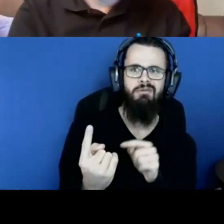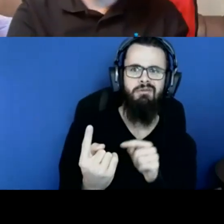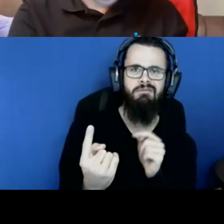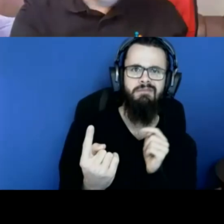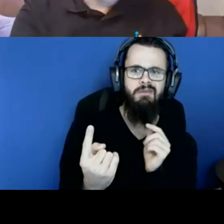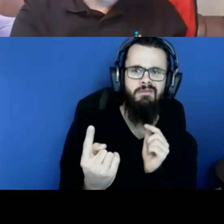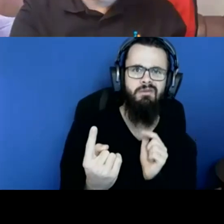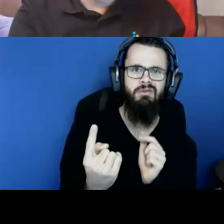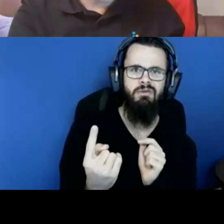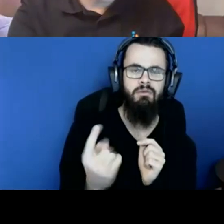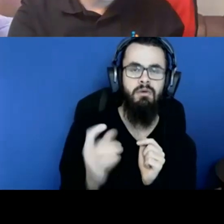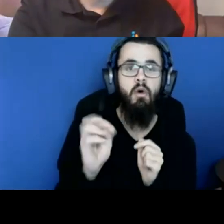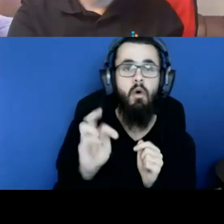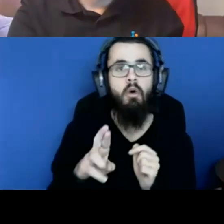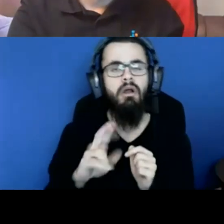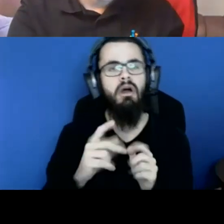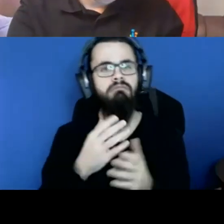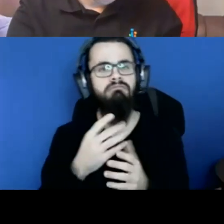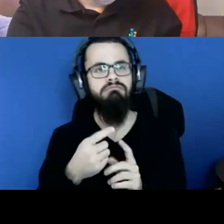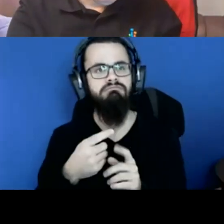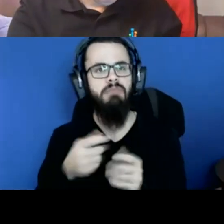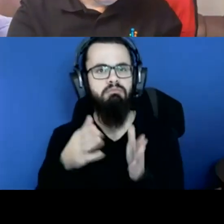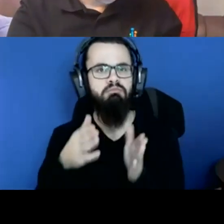and found out where I was,